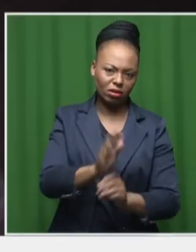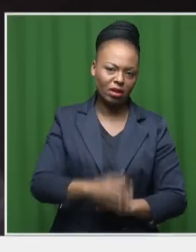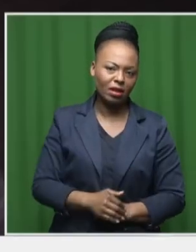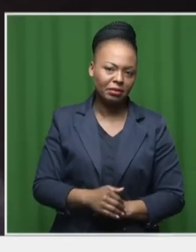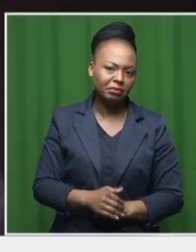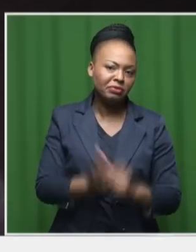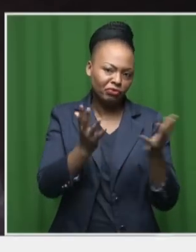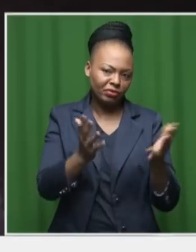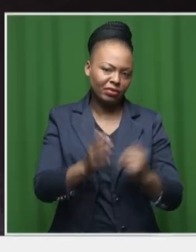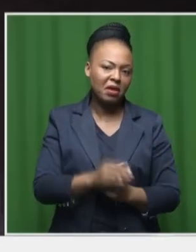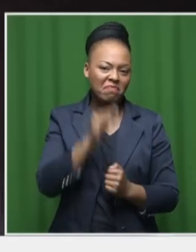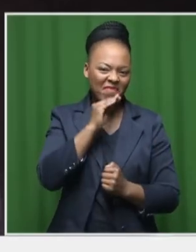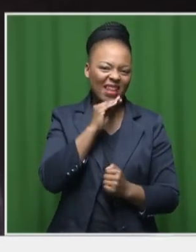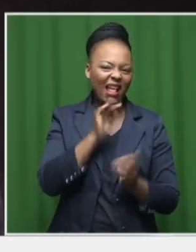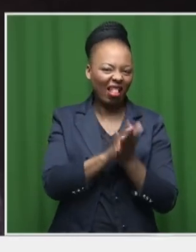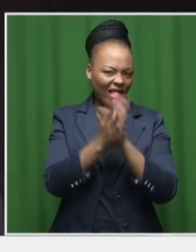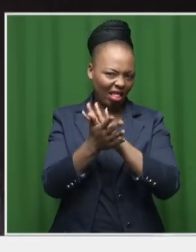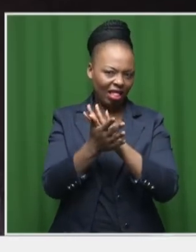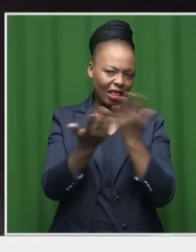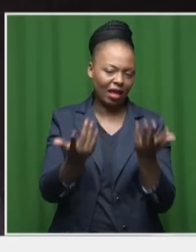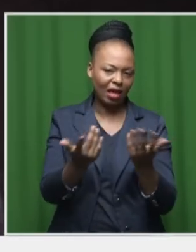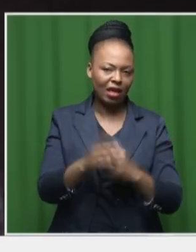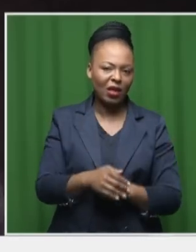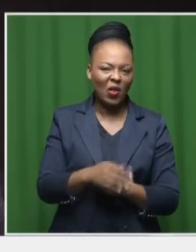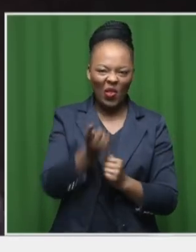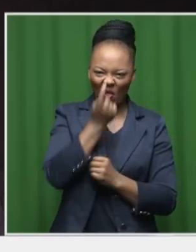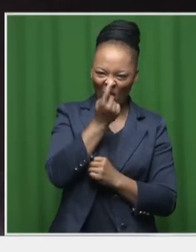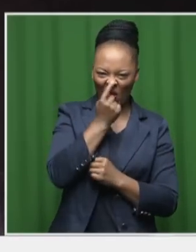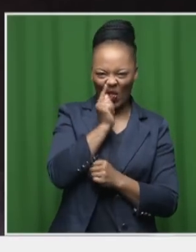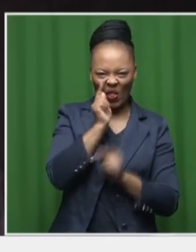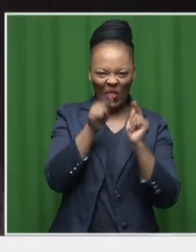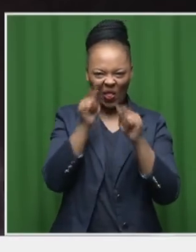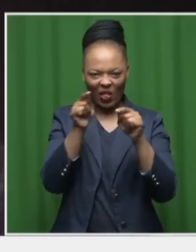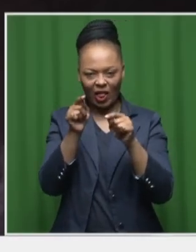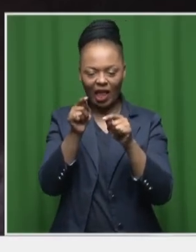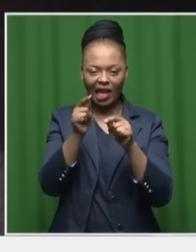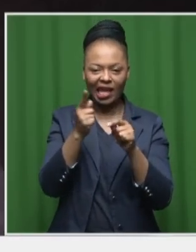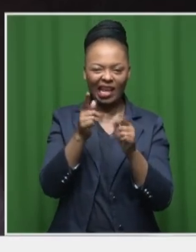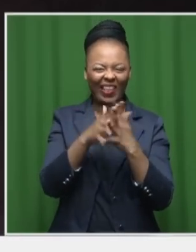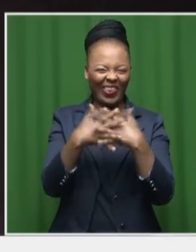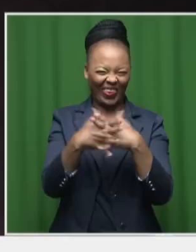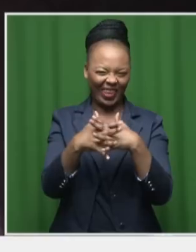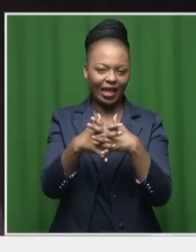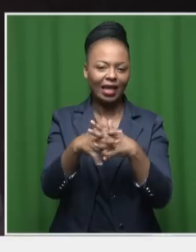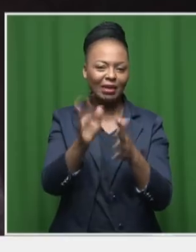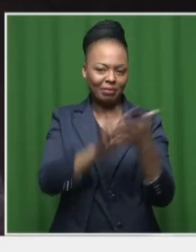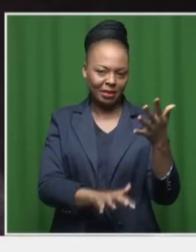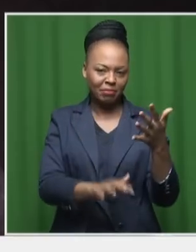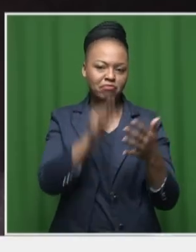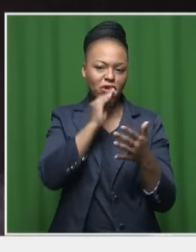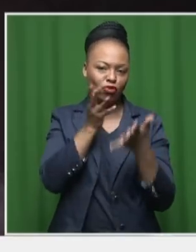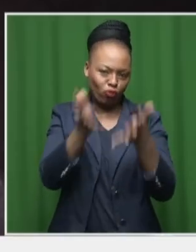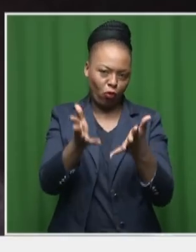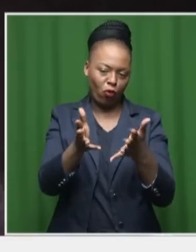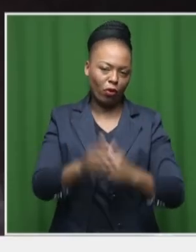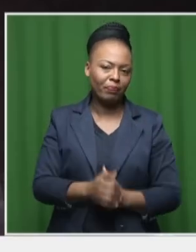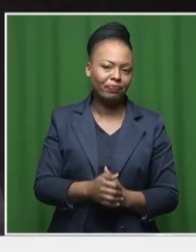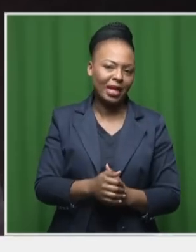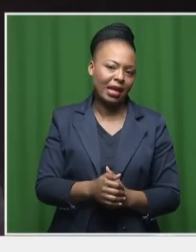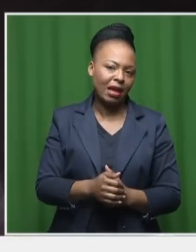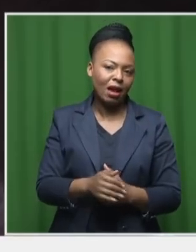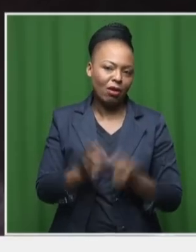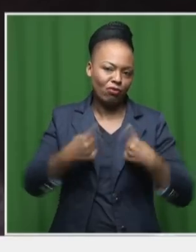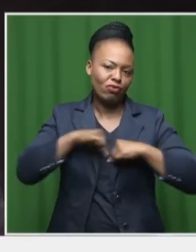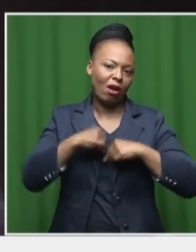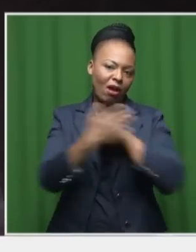it's slowly rotting. I mean, the Guara scenarios are showing this, that we are on Guara on steroids. We cannot